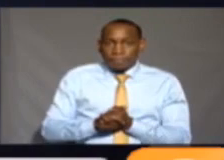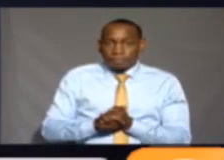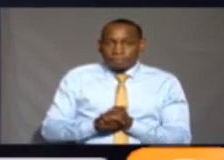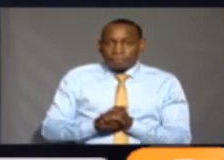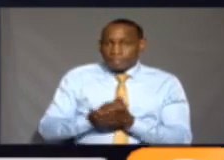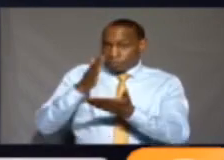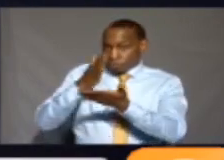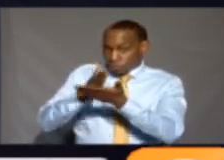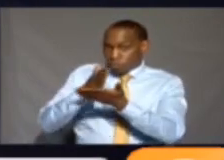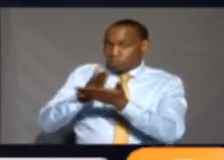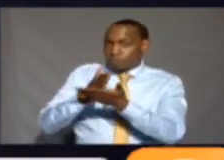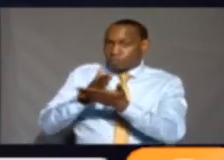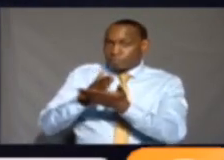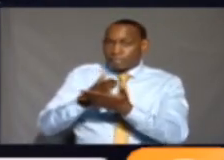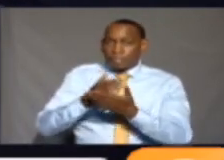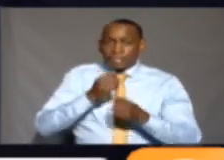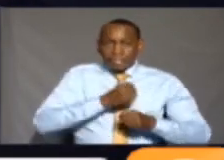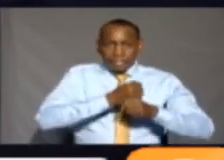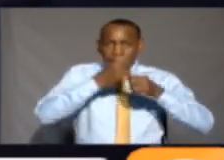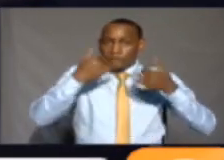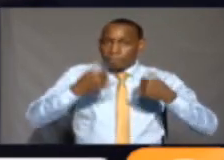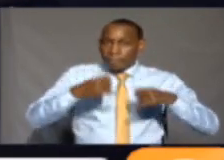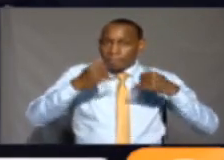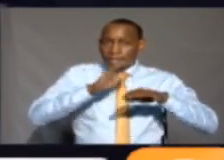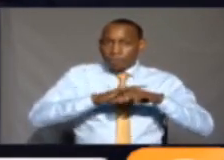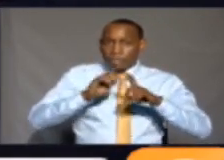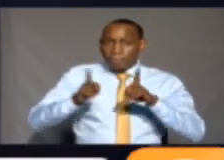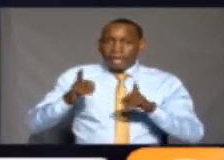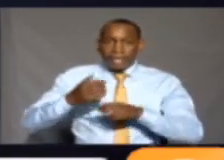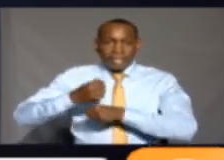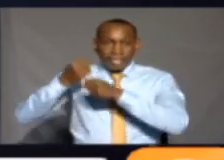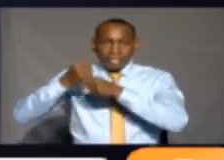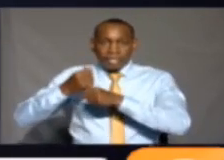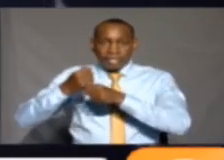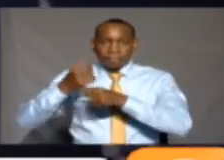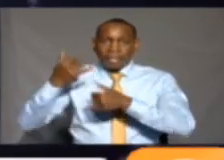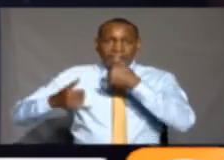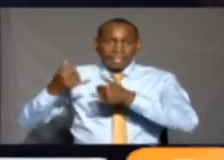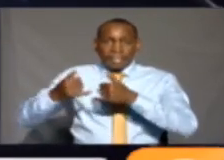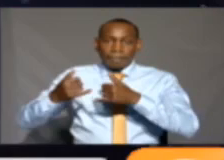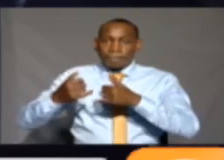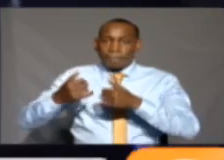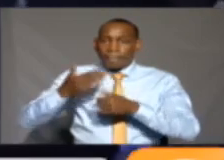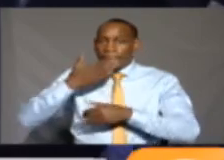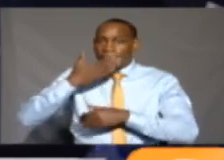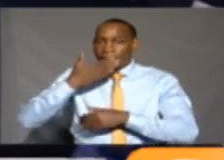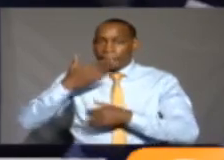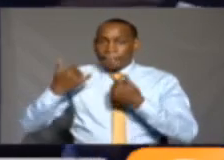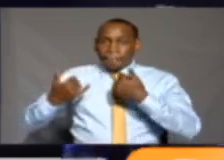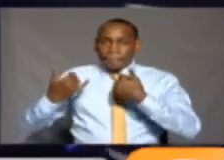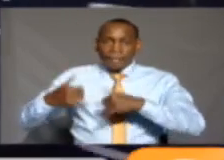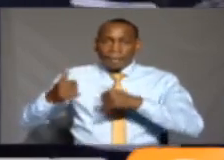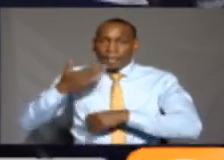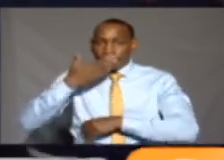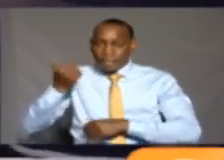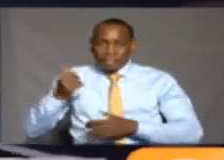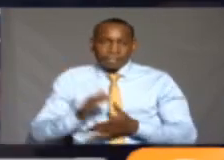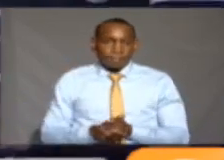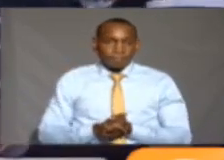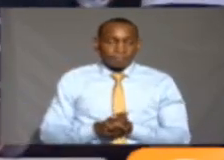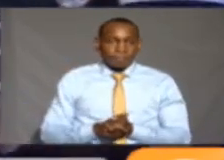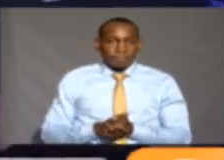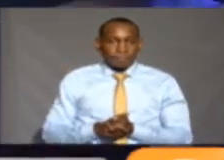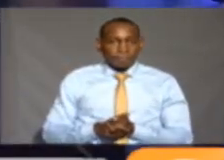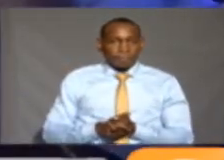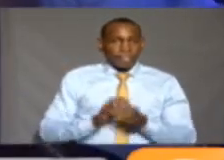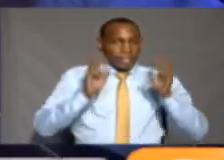because Senegal have played good football, but Algeria have played better football than Senegal. Okay, let's bring in our okay. The